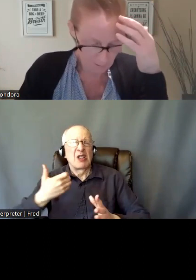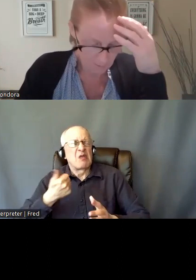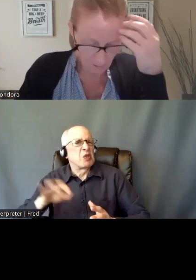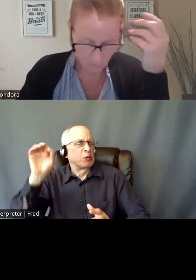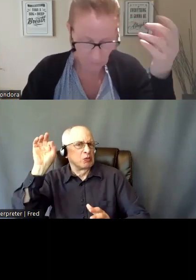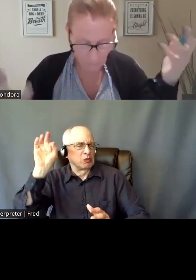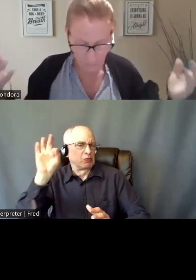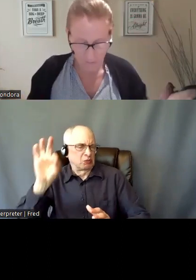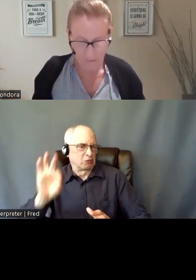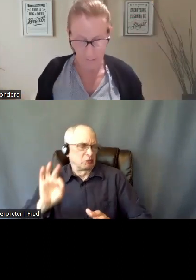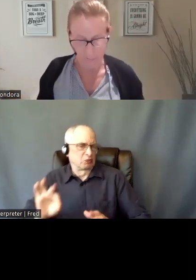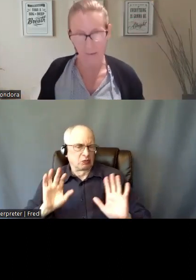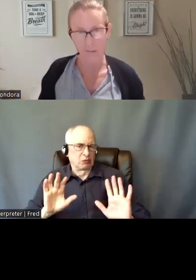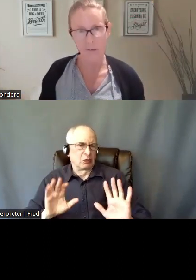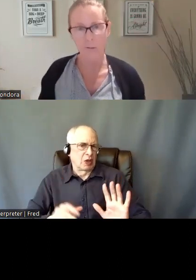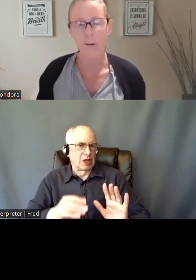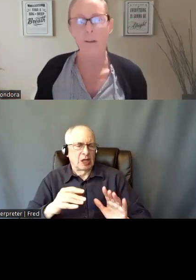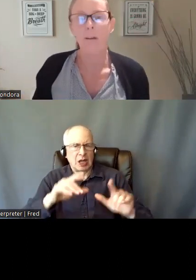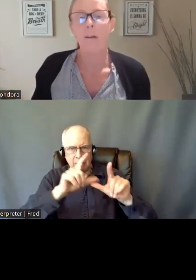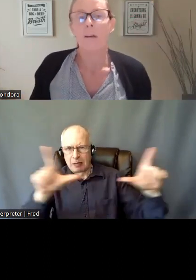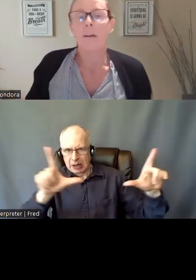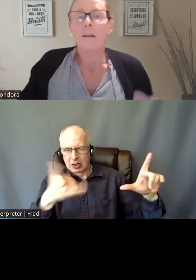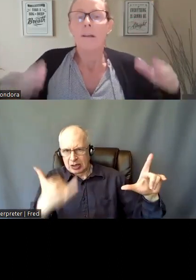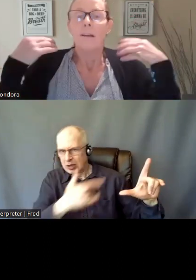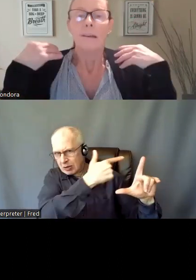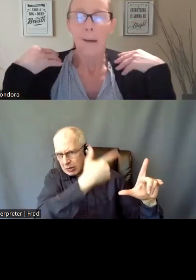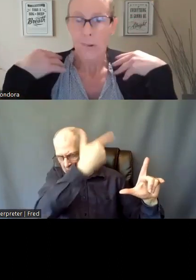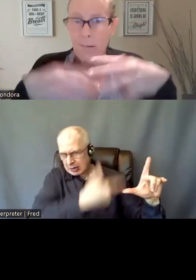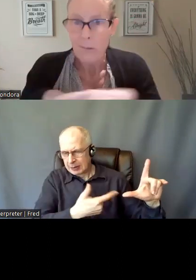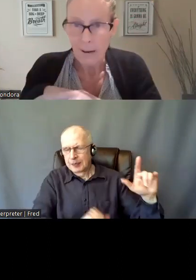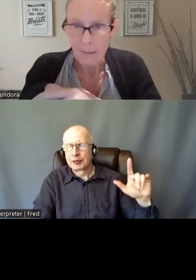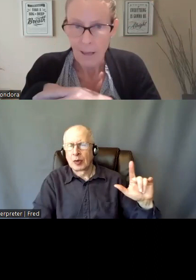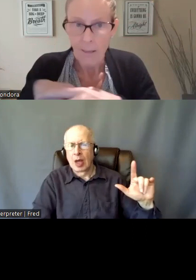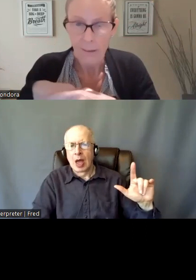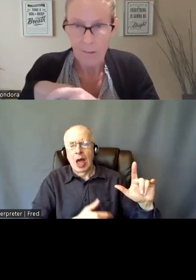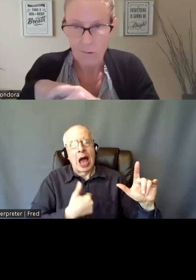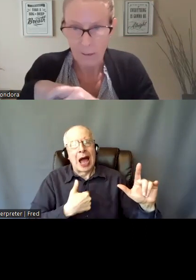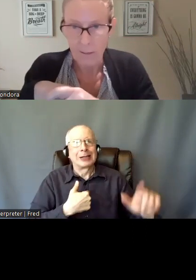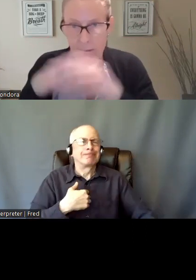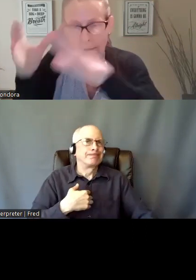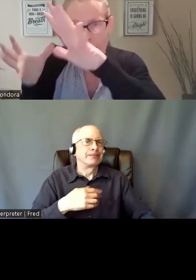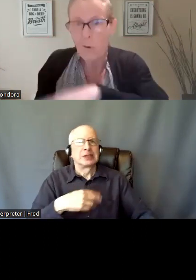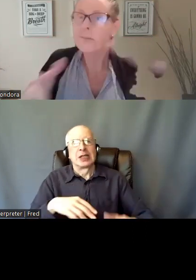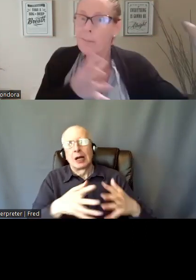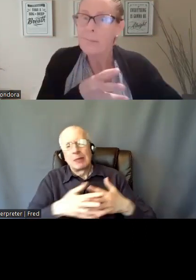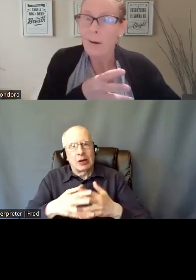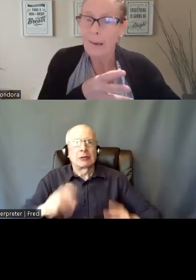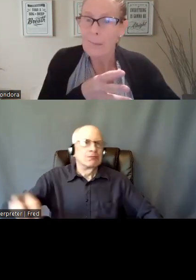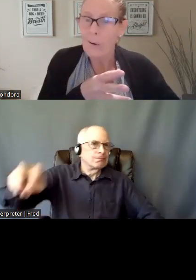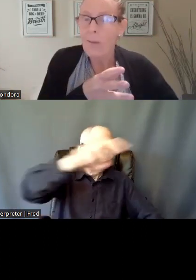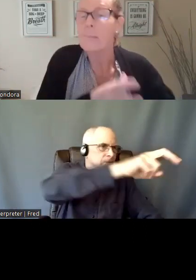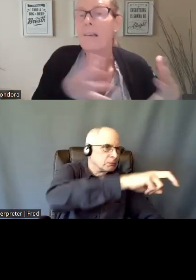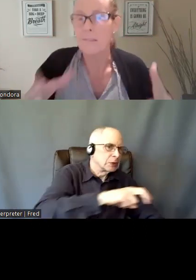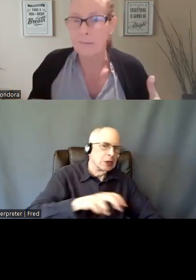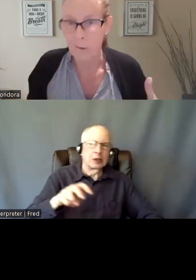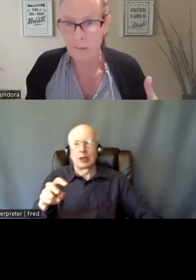the screen that you're looking at right now here. So in my travels around the country, right, so far we've been talking